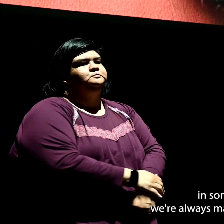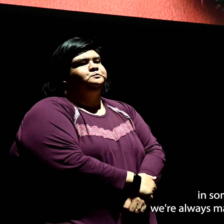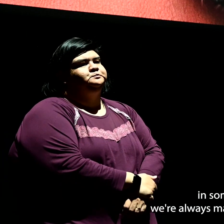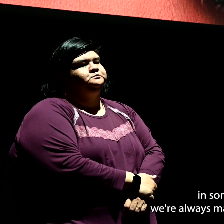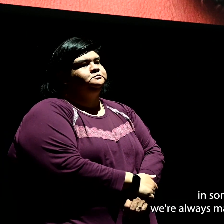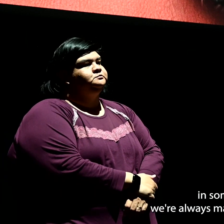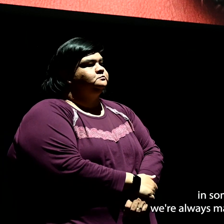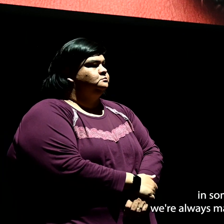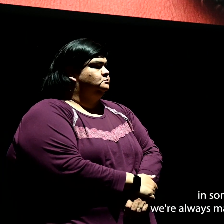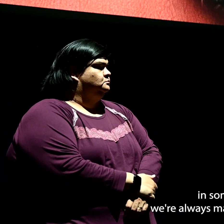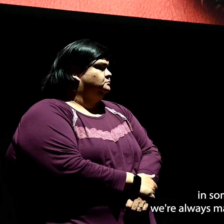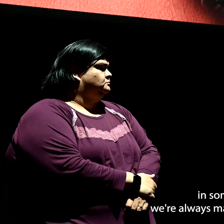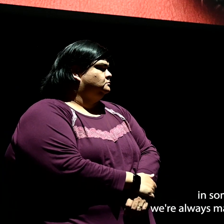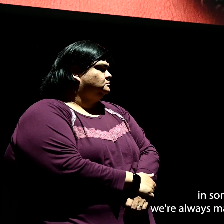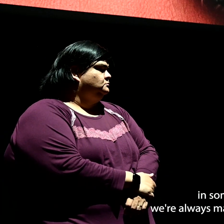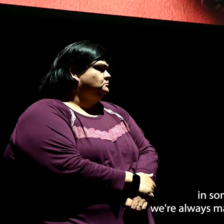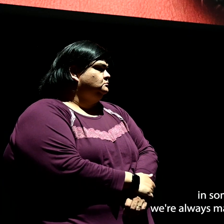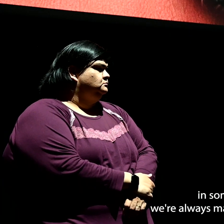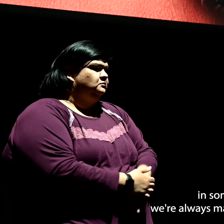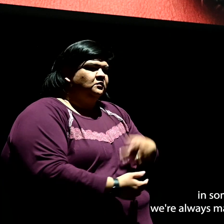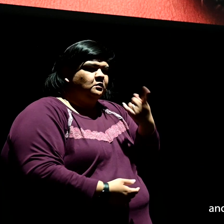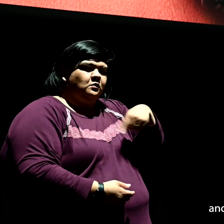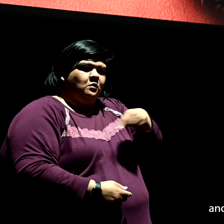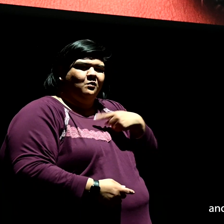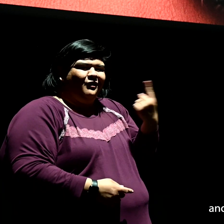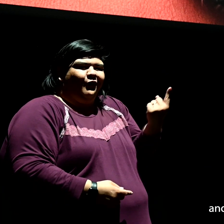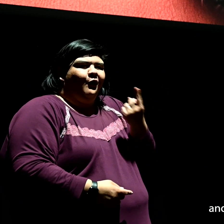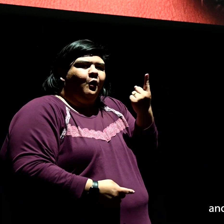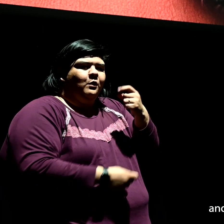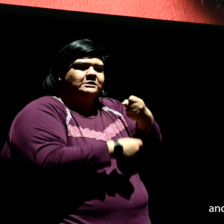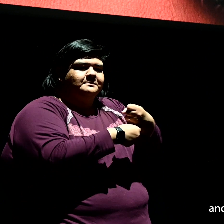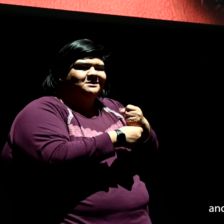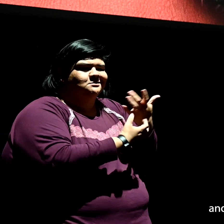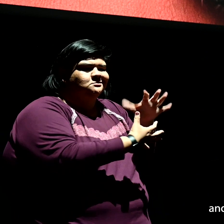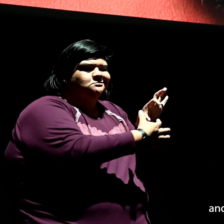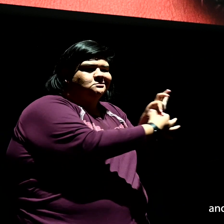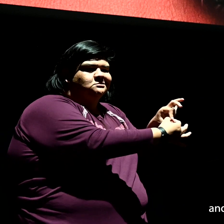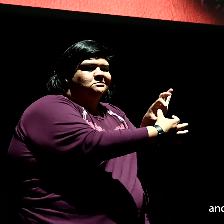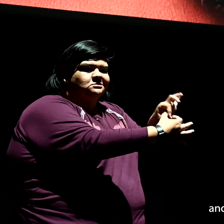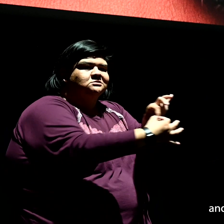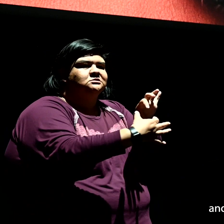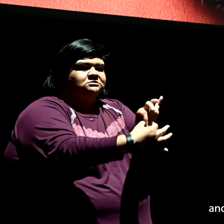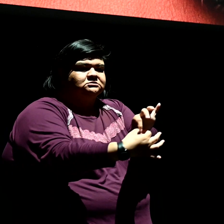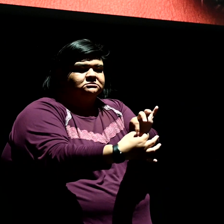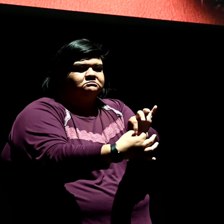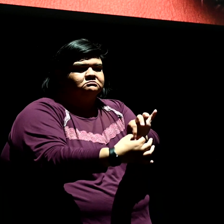in some ways we're always making connections and